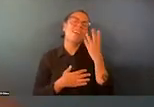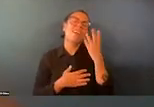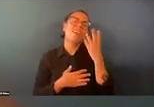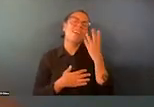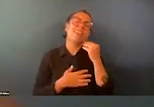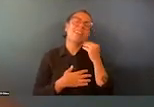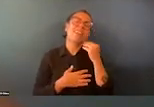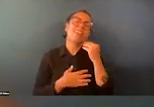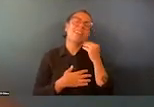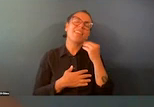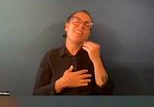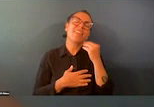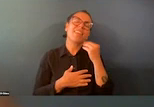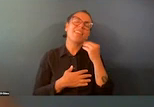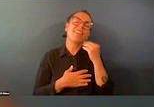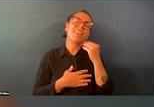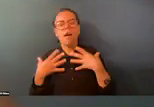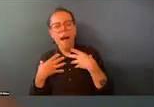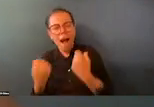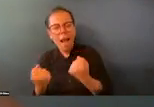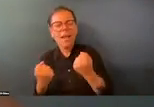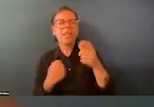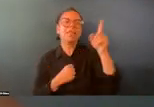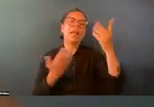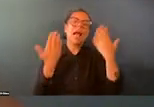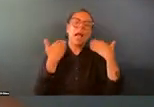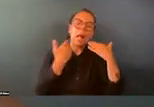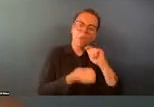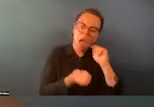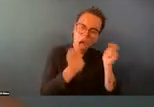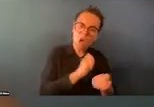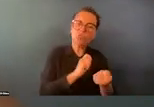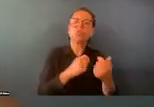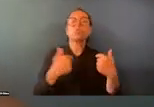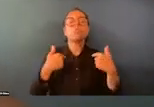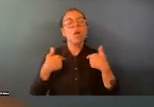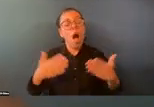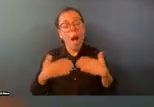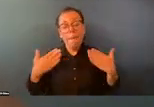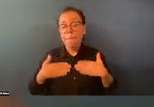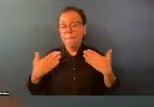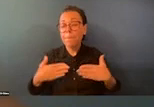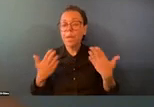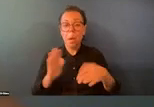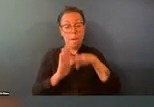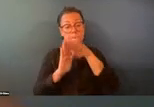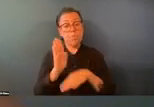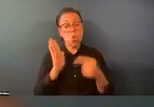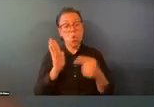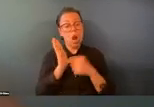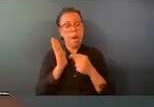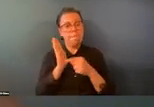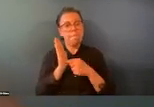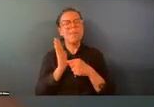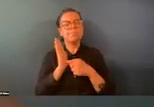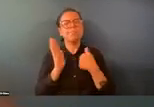some time now, and I'm really happy to be with Abt Associates working on their climate and health strategy and also integrating climate into our